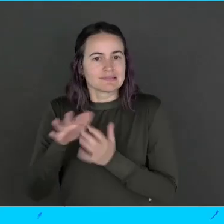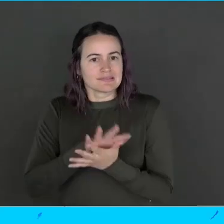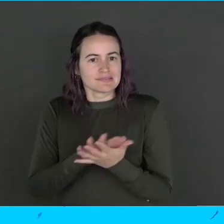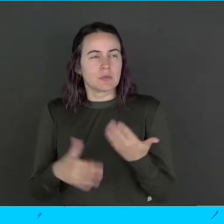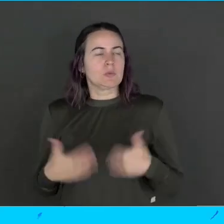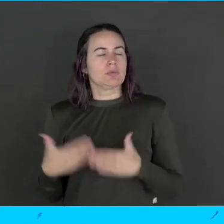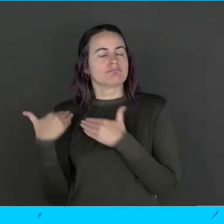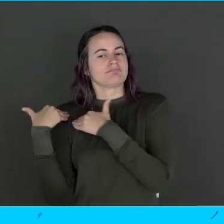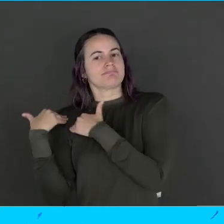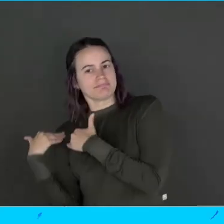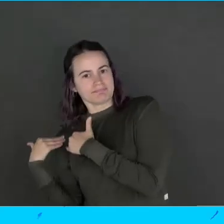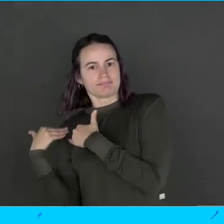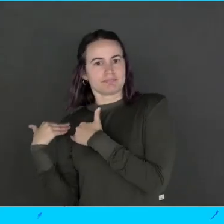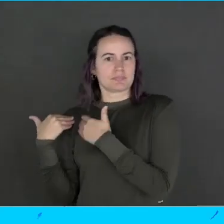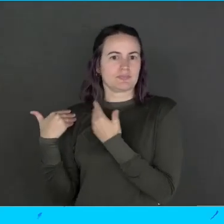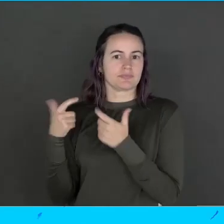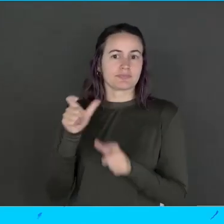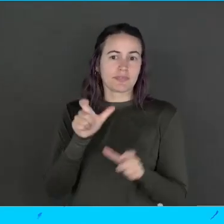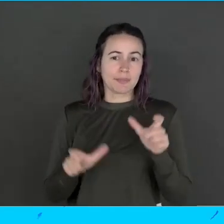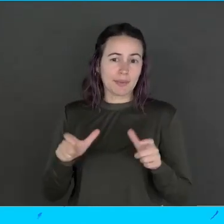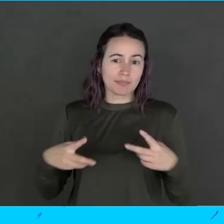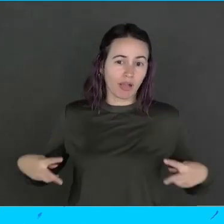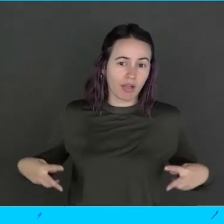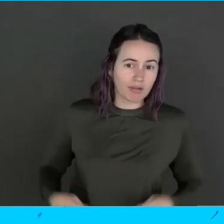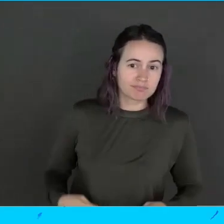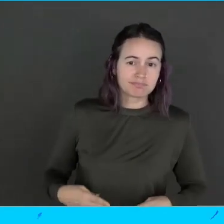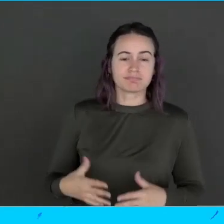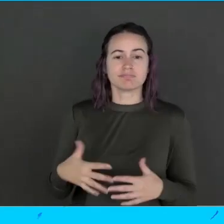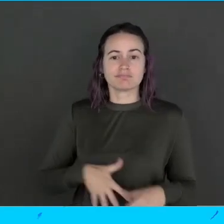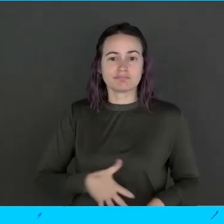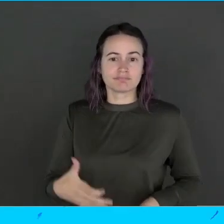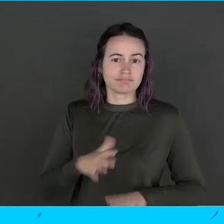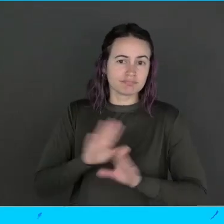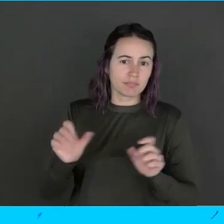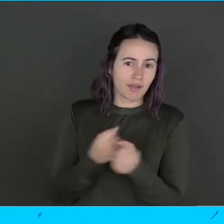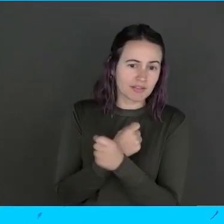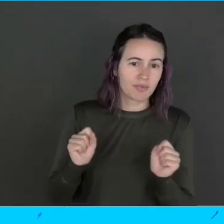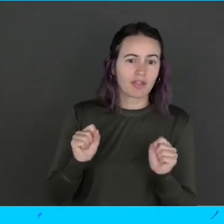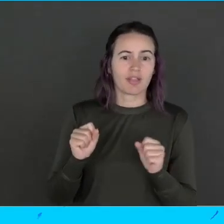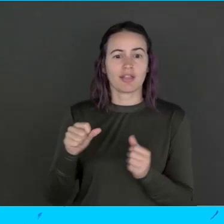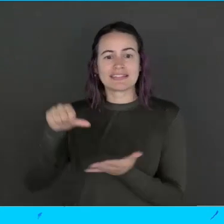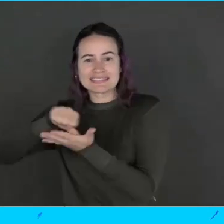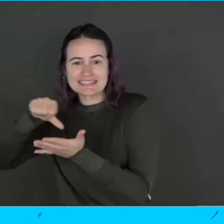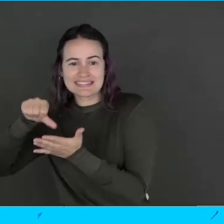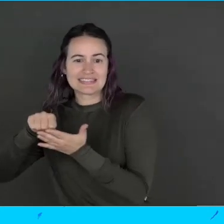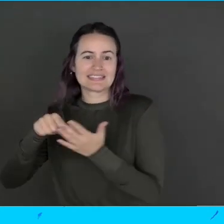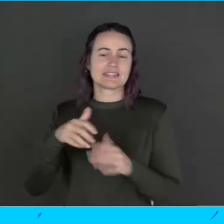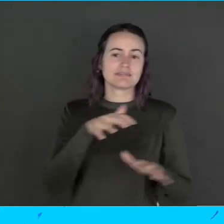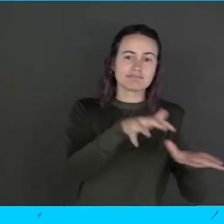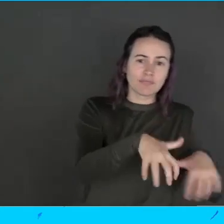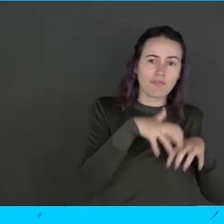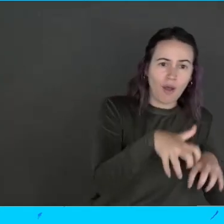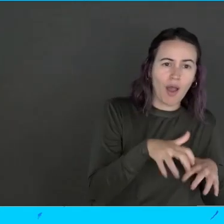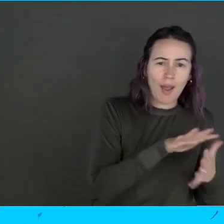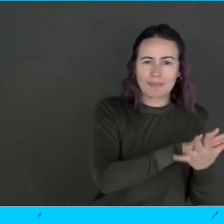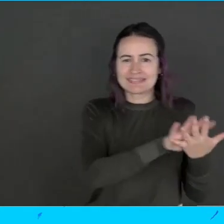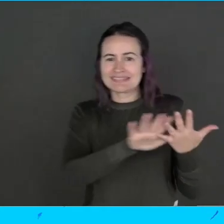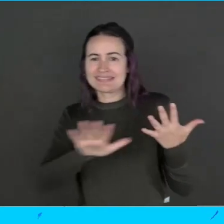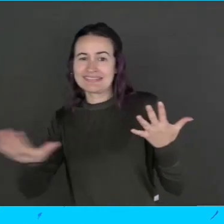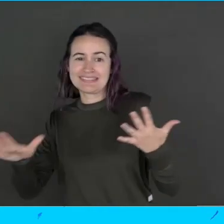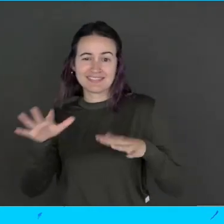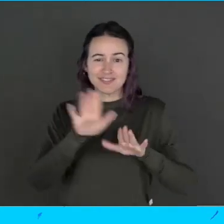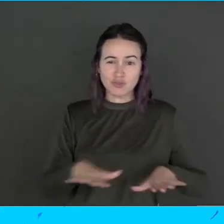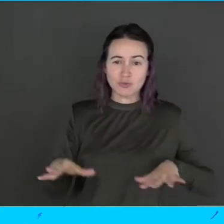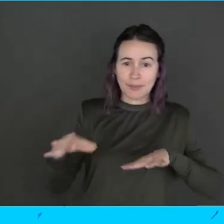or sterilized by surgeons through coercion, captured and moved from rural to urban, sold to a man more than twice her age, understandably full